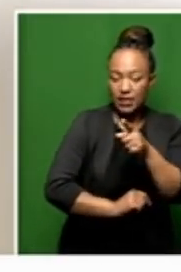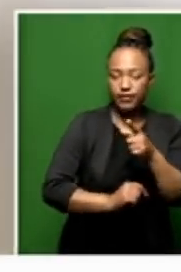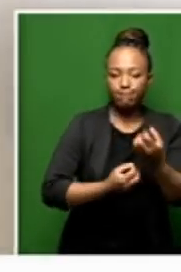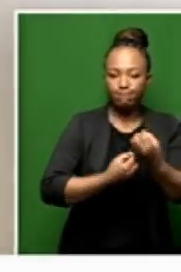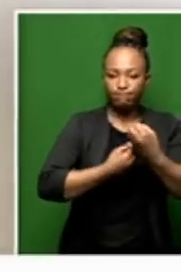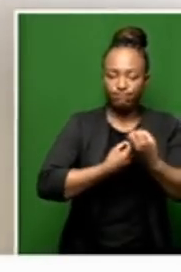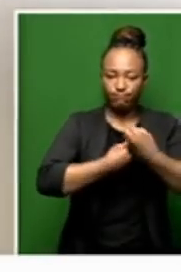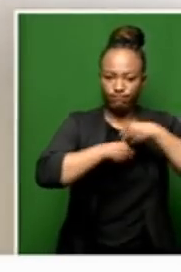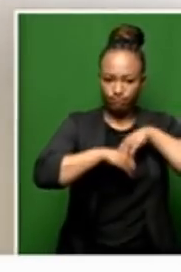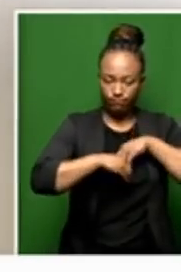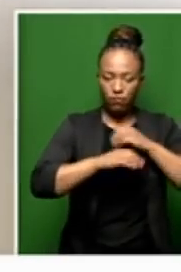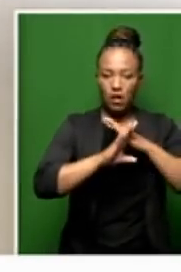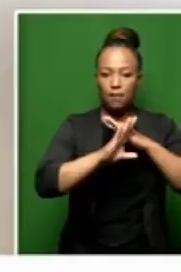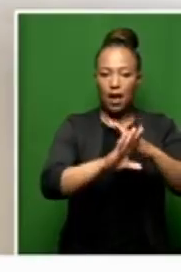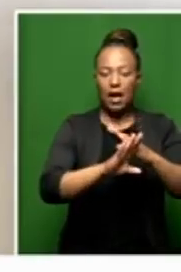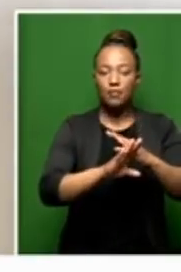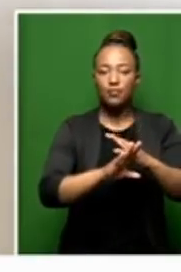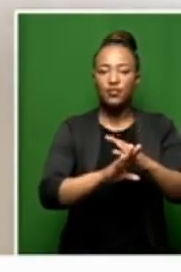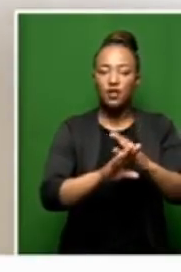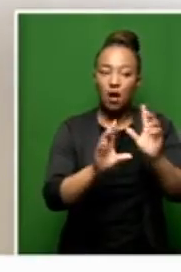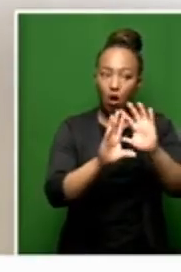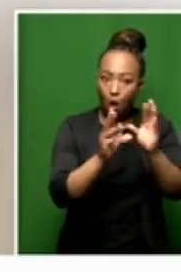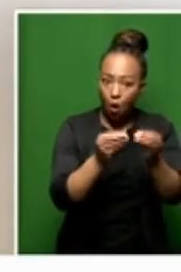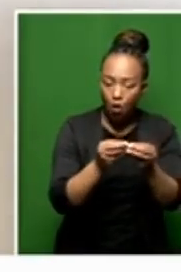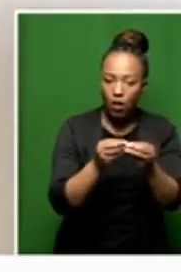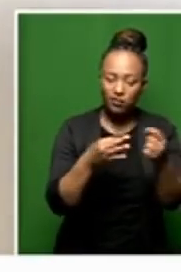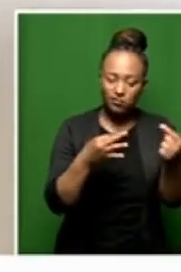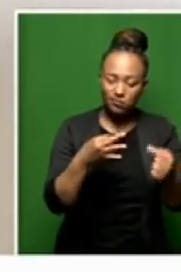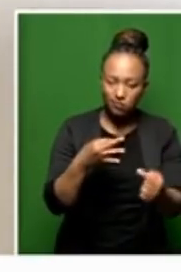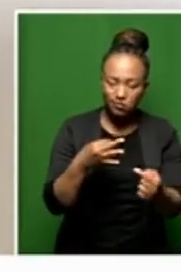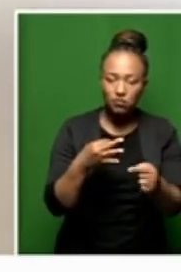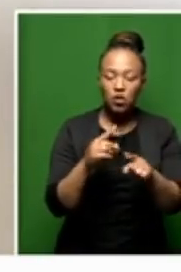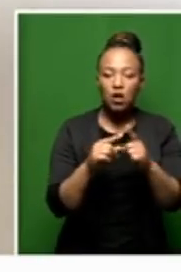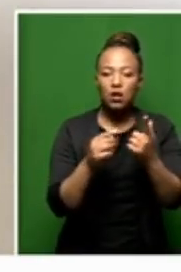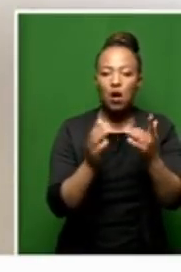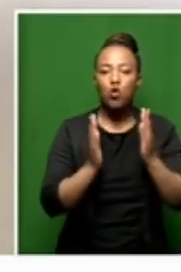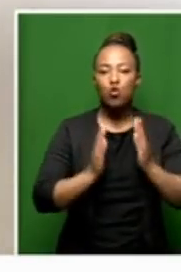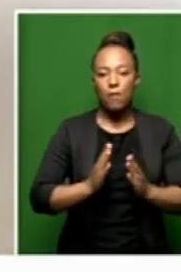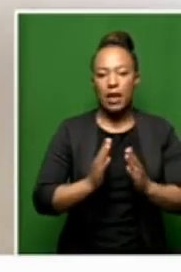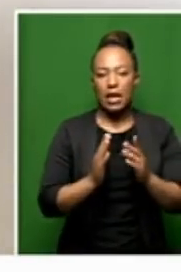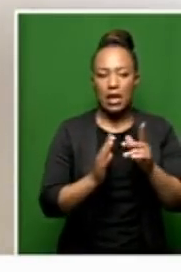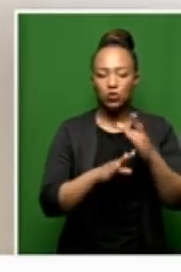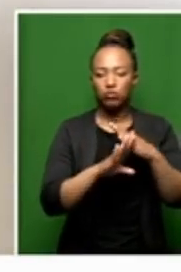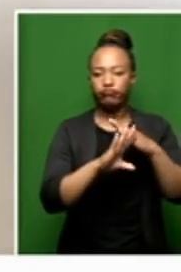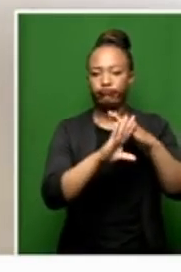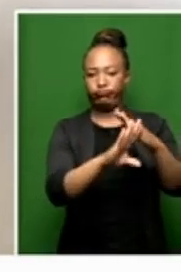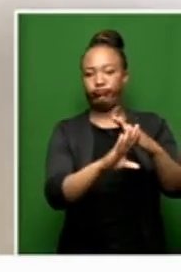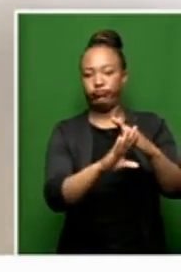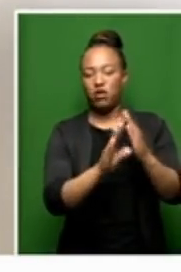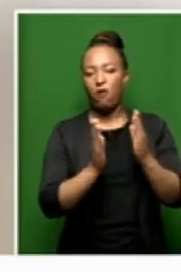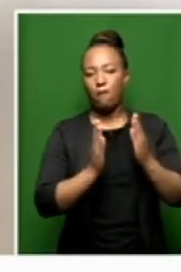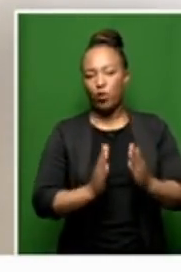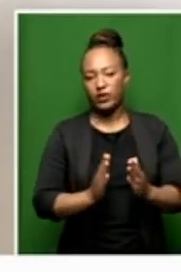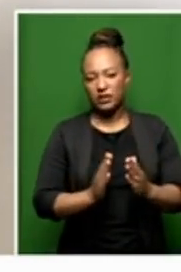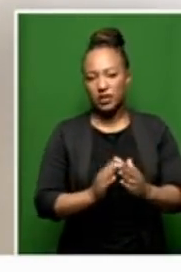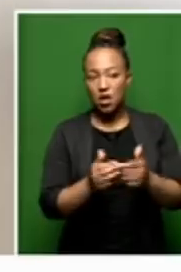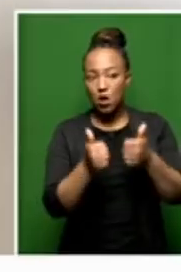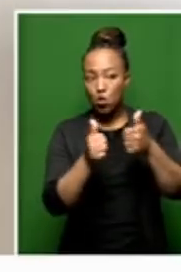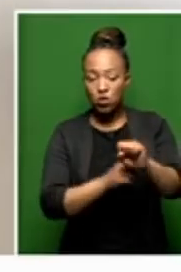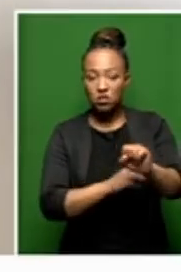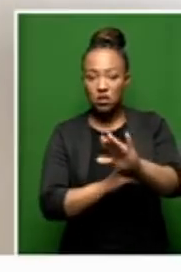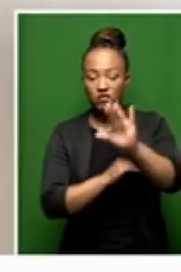of the virus losing its virulence, all three possibilities are holding a camp for humans at this moment, which is a good sign for South Africa and a good sign